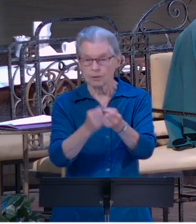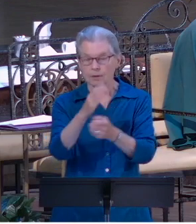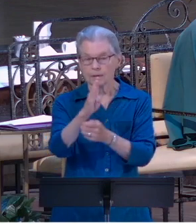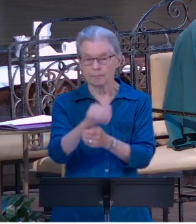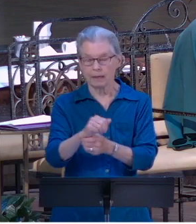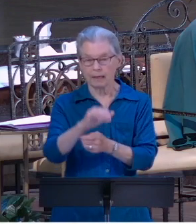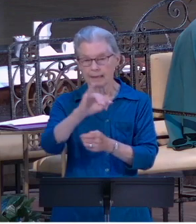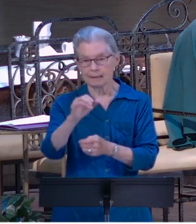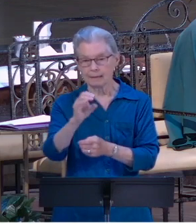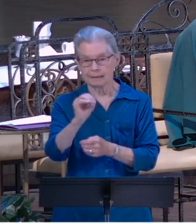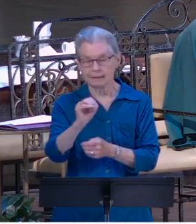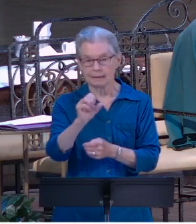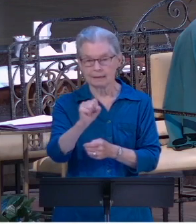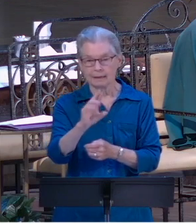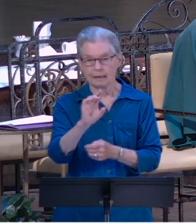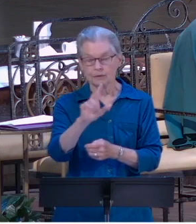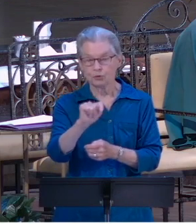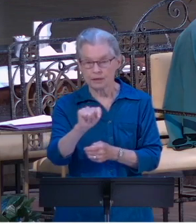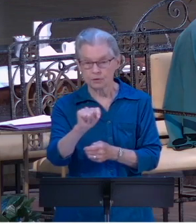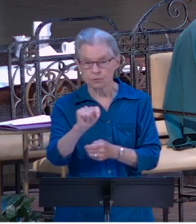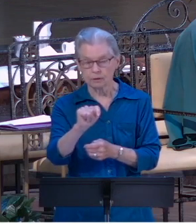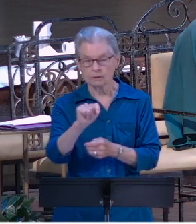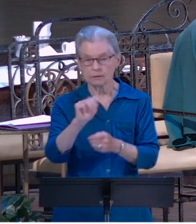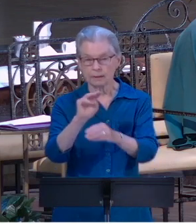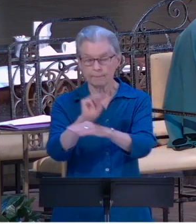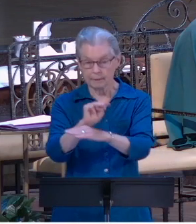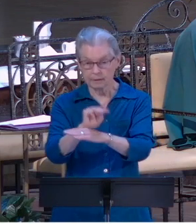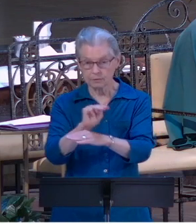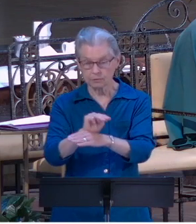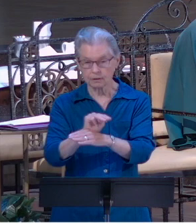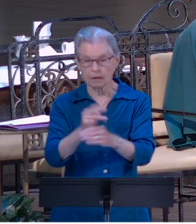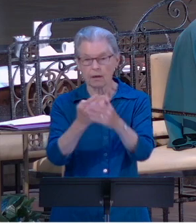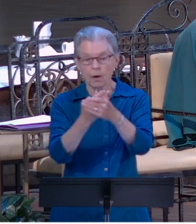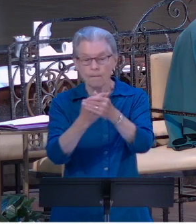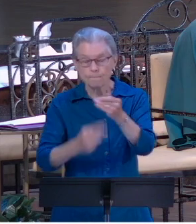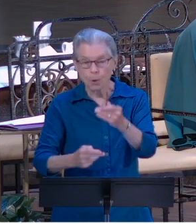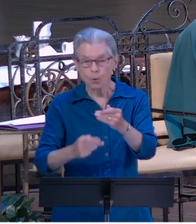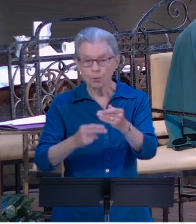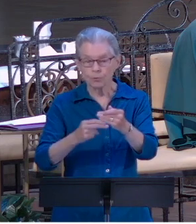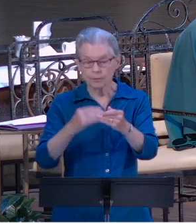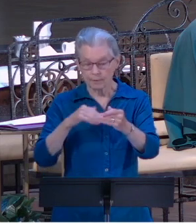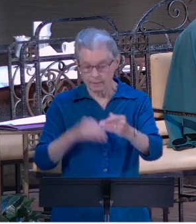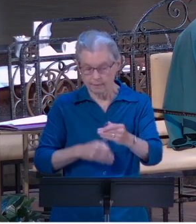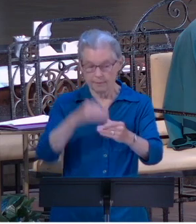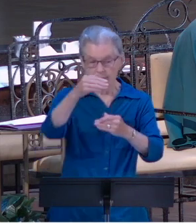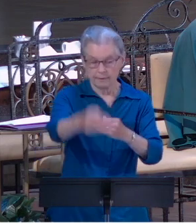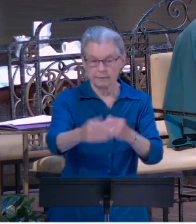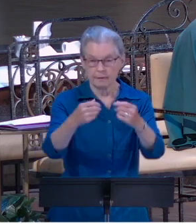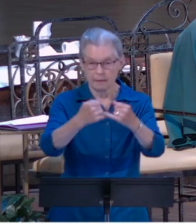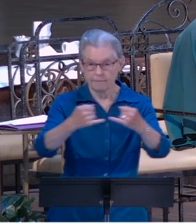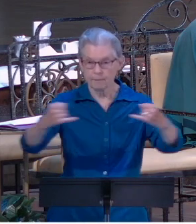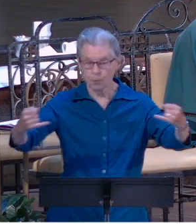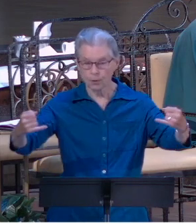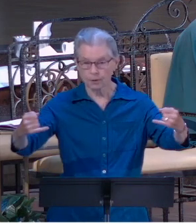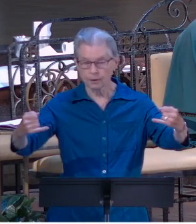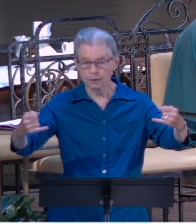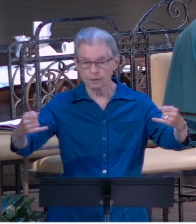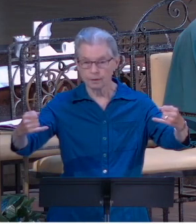on both sides of the U.S.-Mexico border. Its stated vision